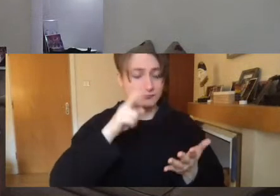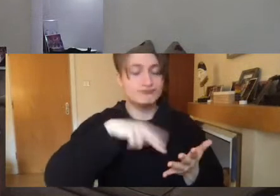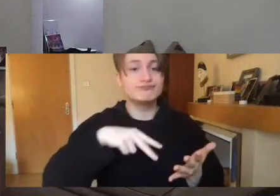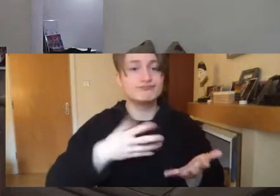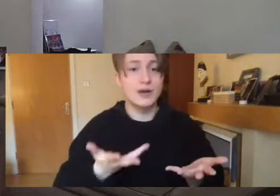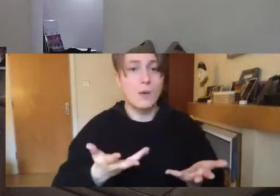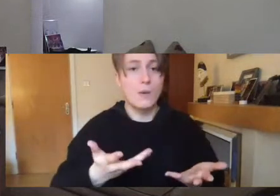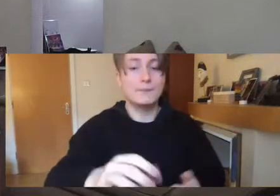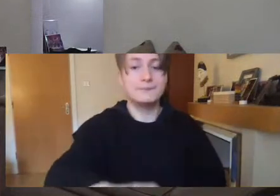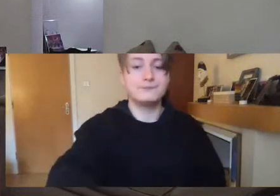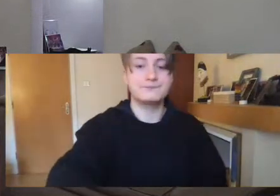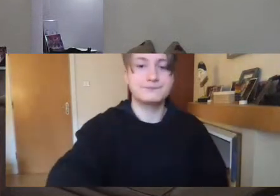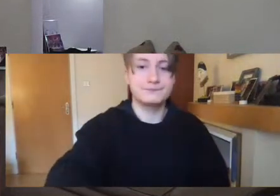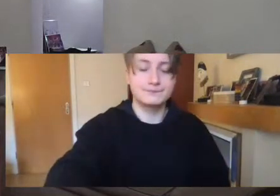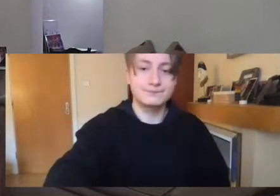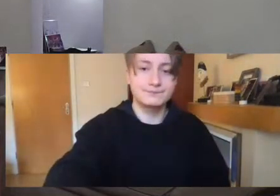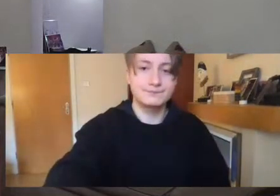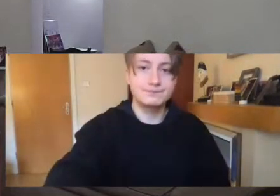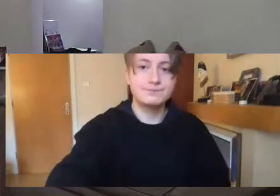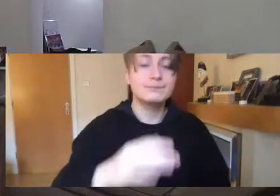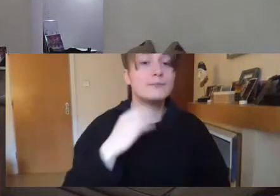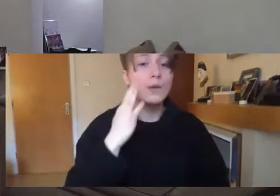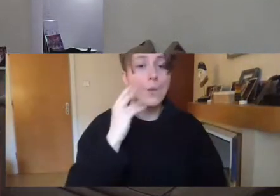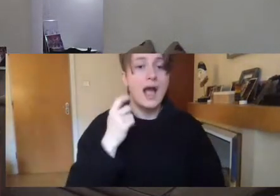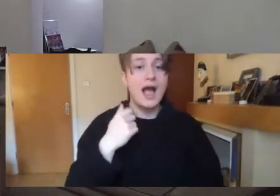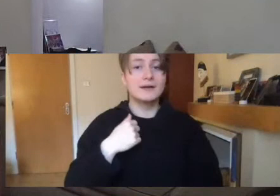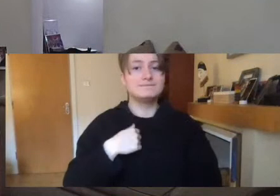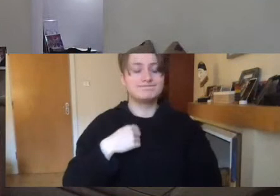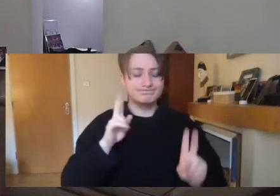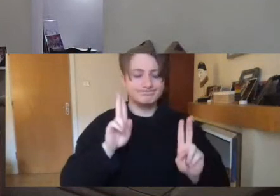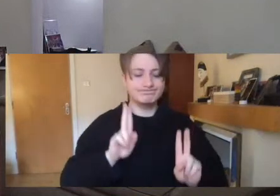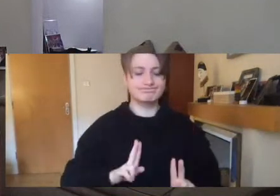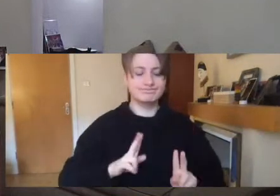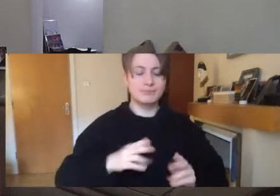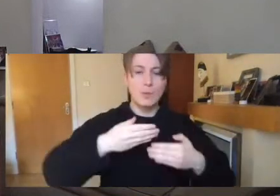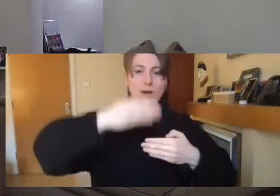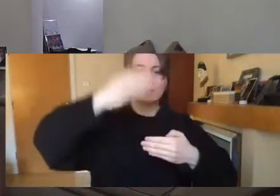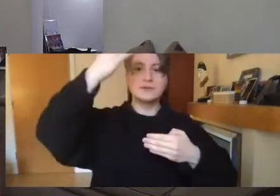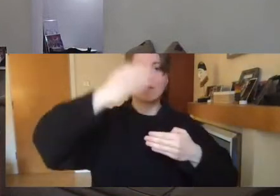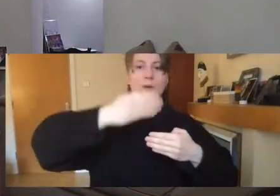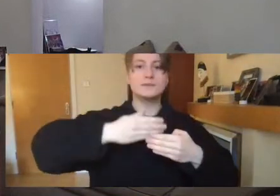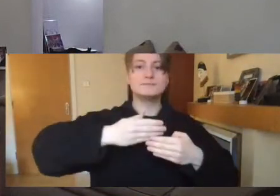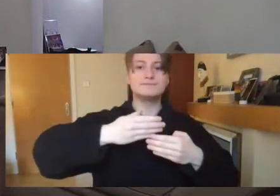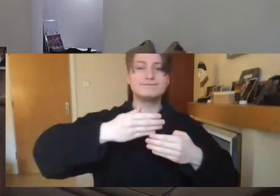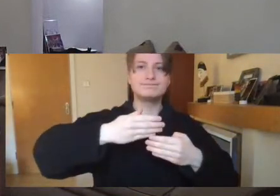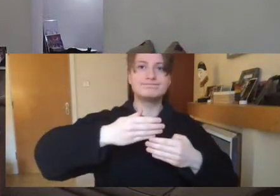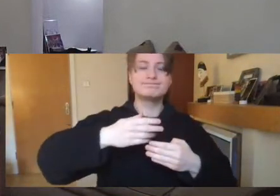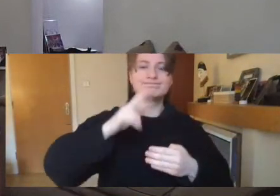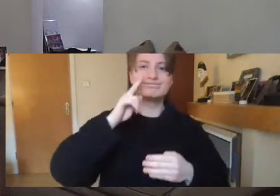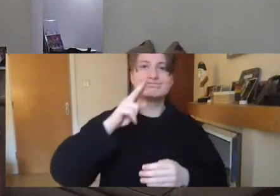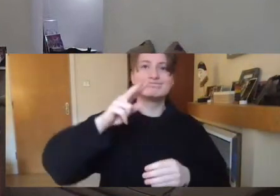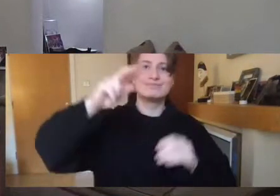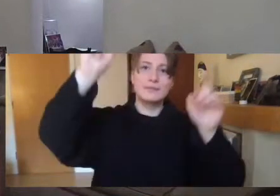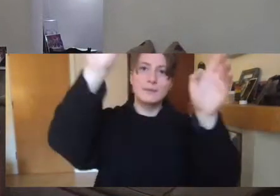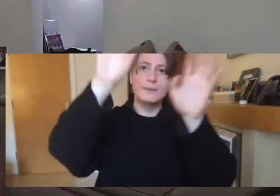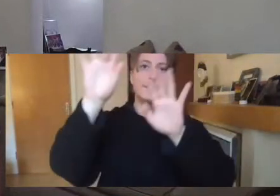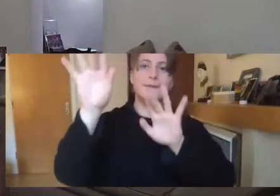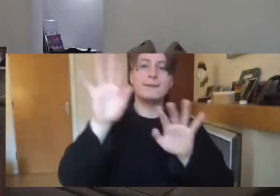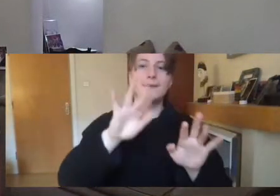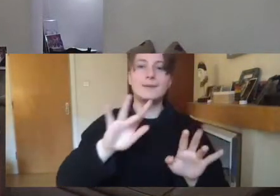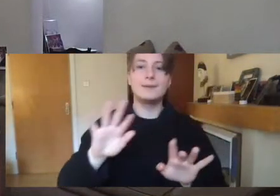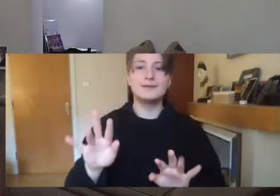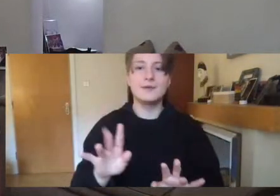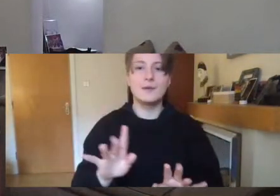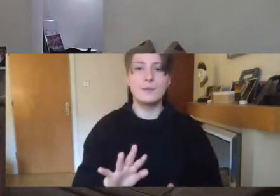lovely images, hers, as she passes by. Over me grief has thrown its